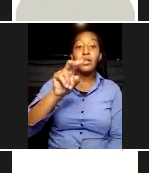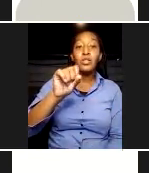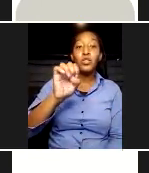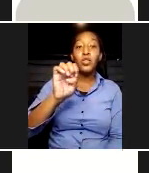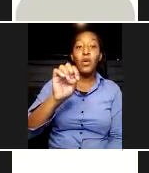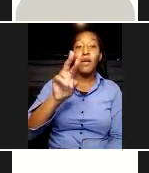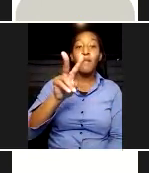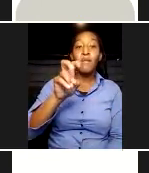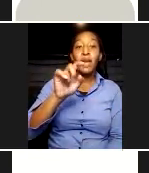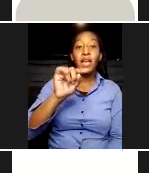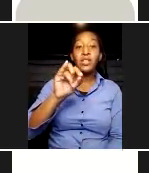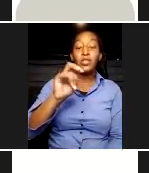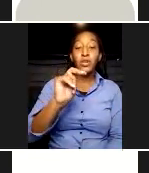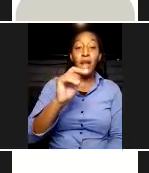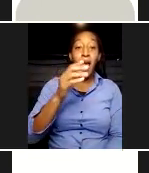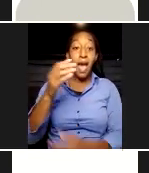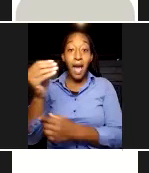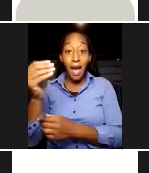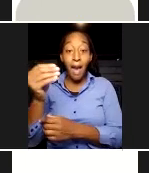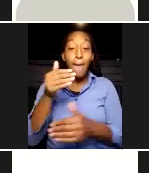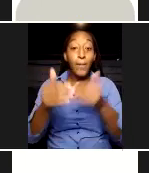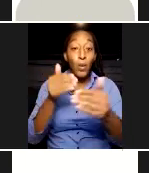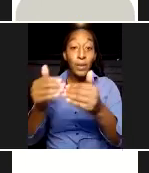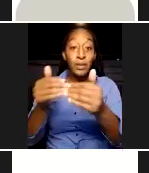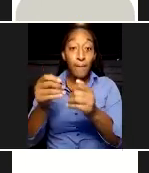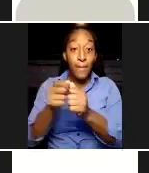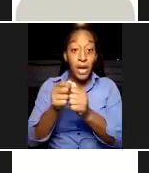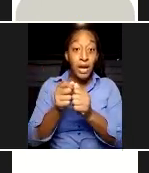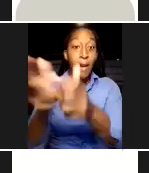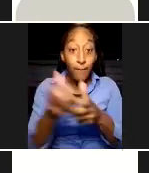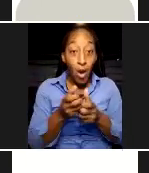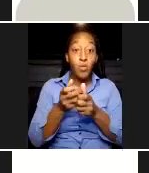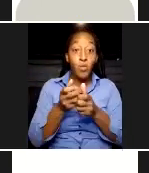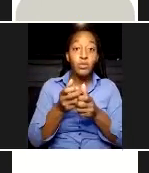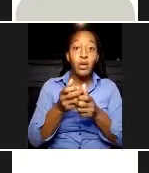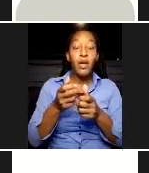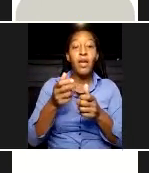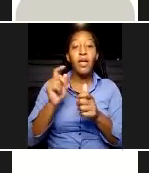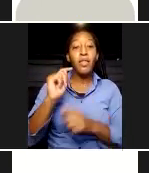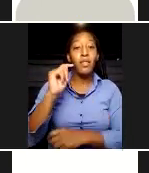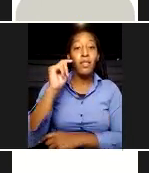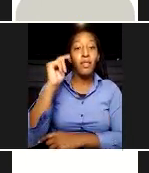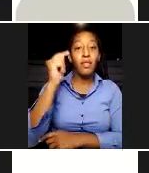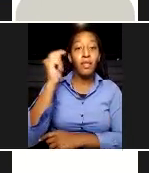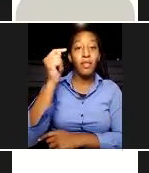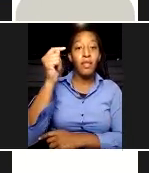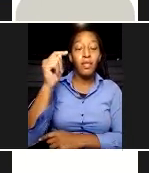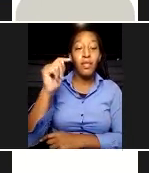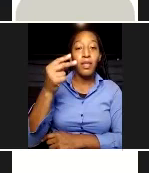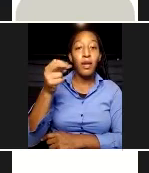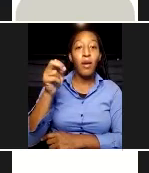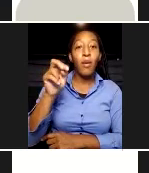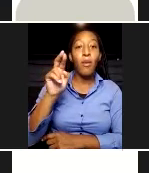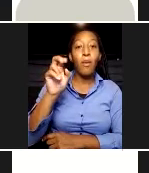impulse theorem. So, those are the kinds of things that you need to be able to do and